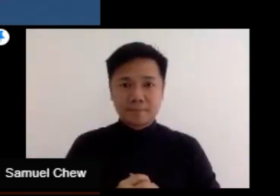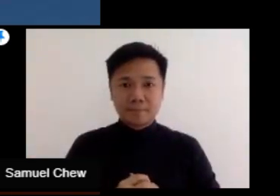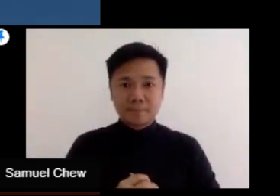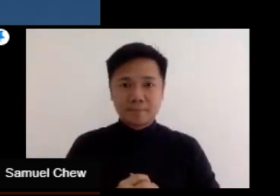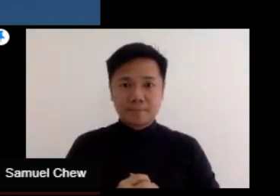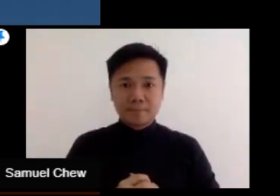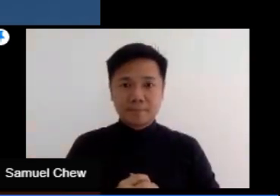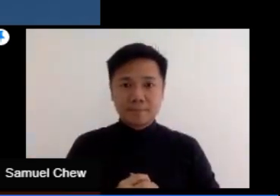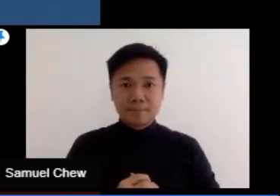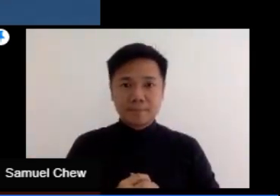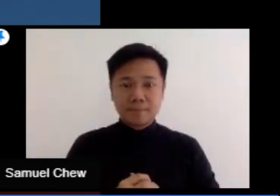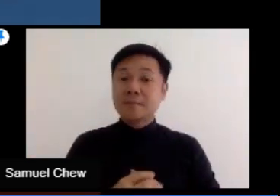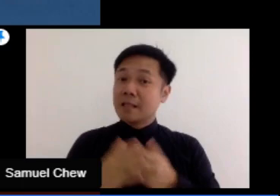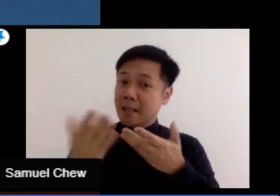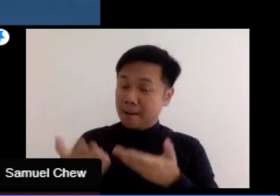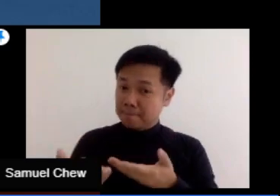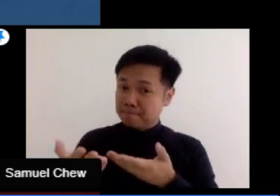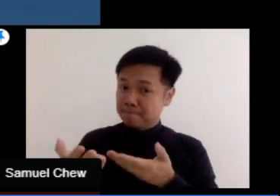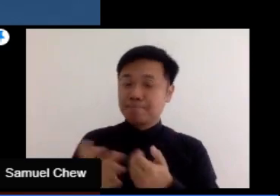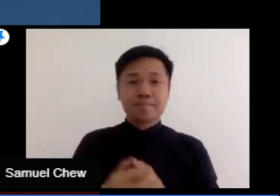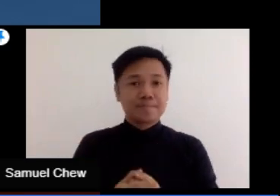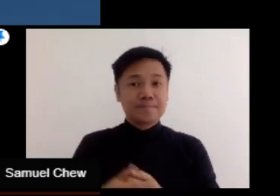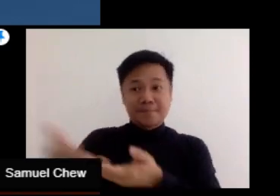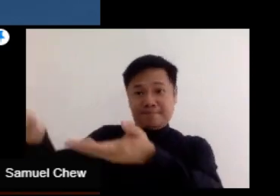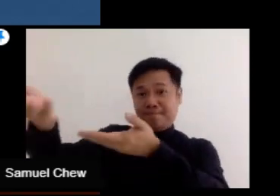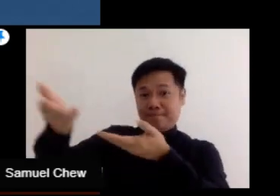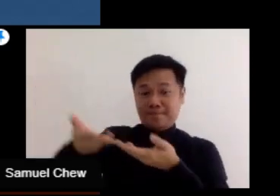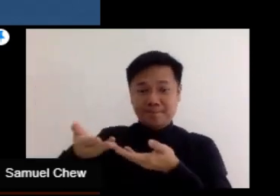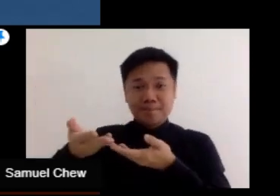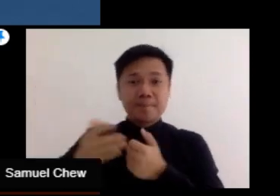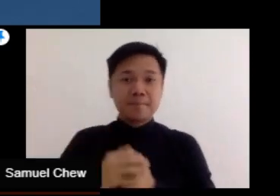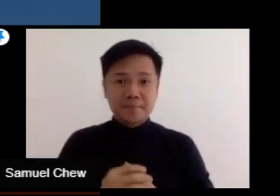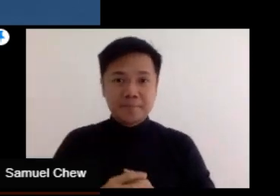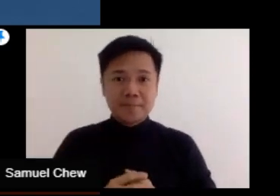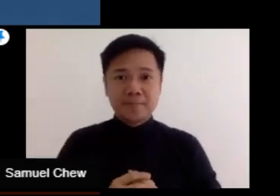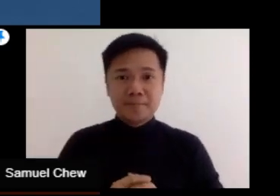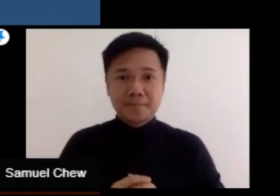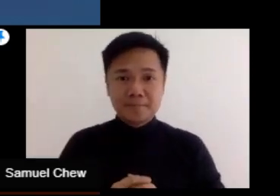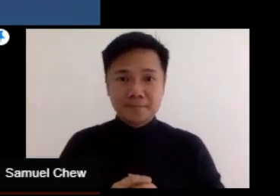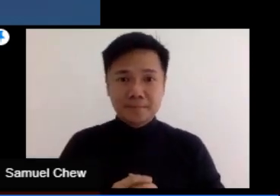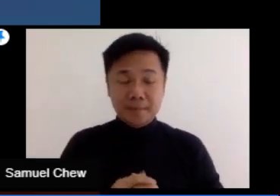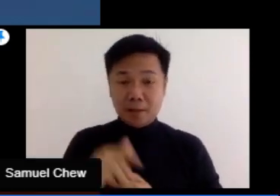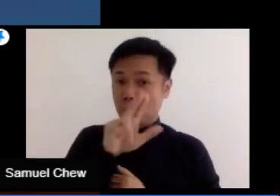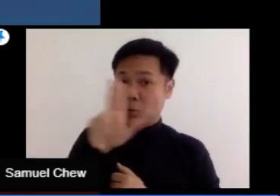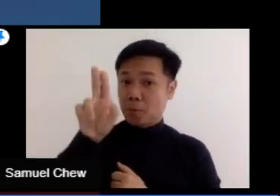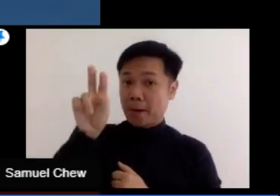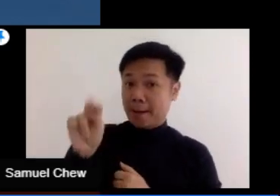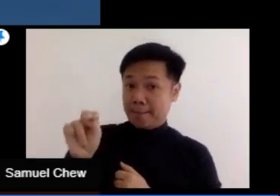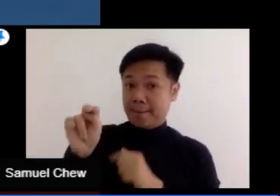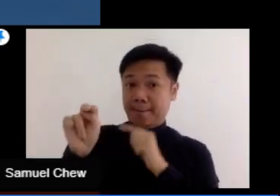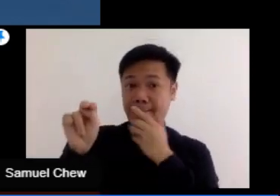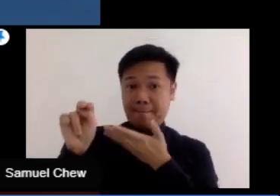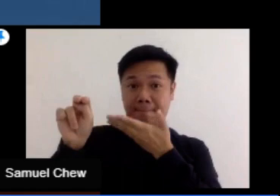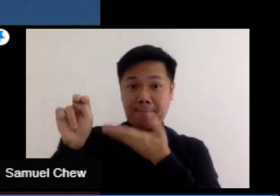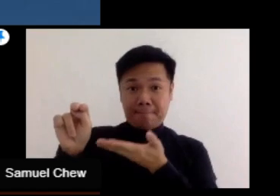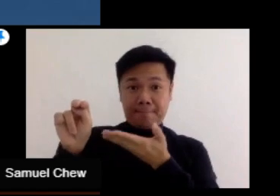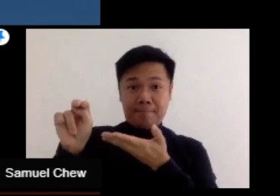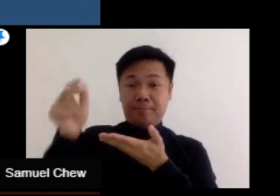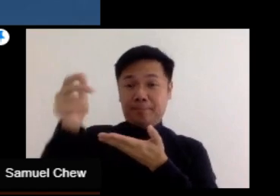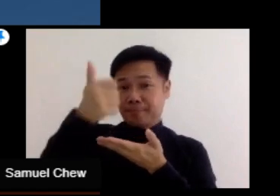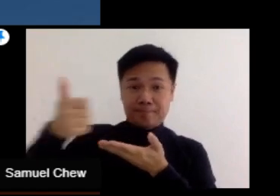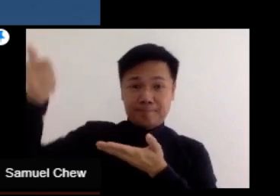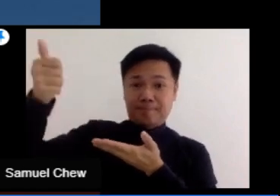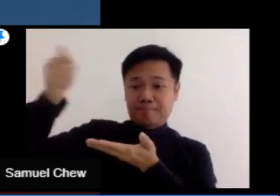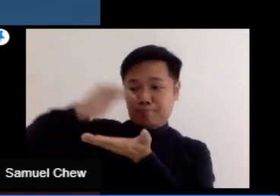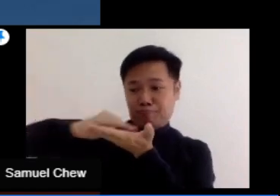I now wish to invite the United Nations Under Secretary